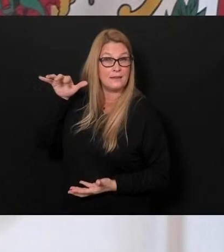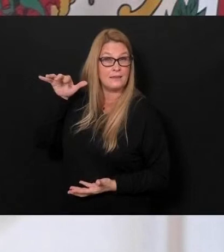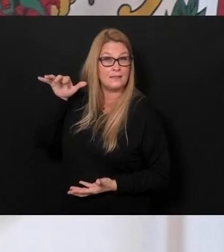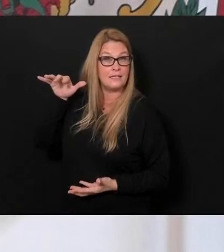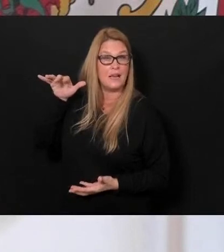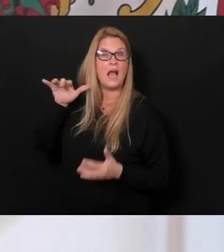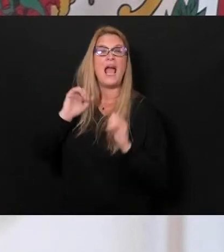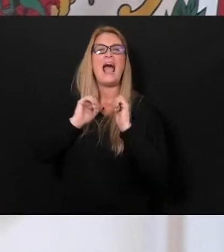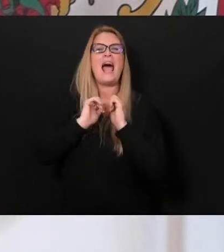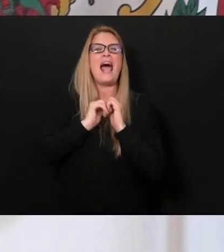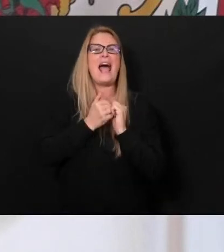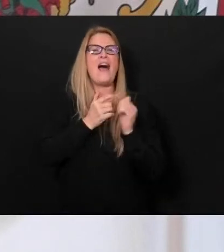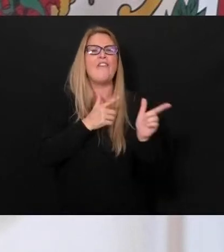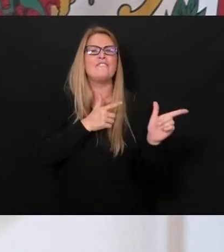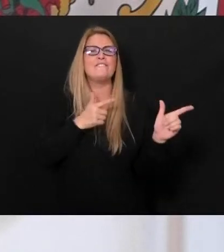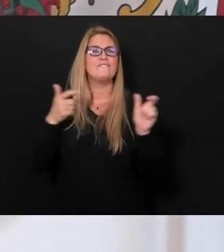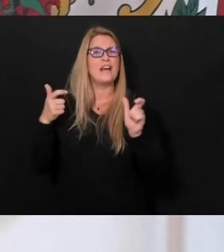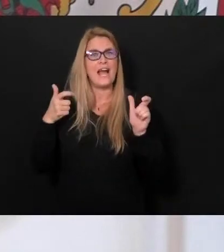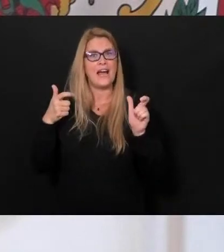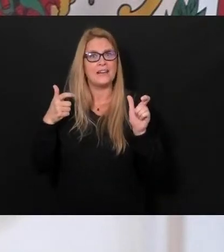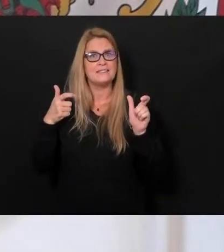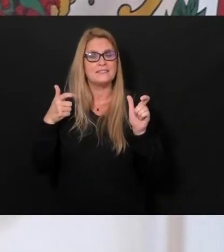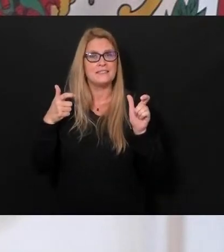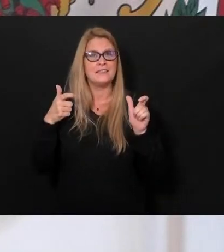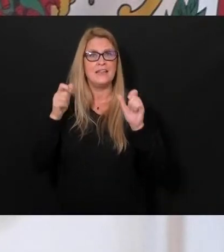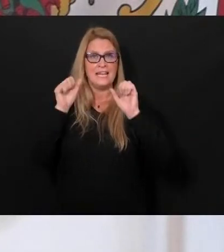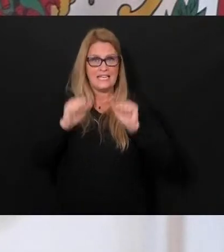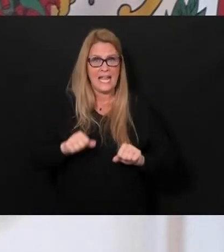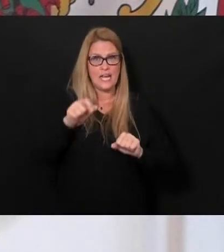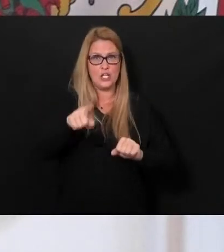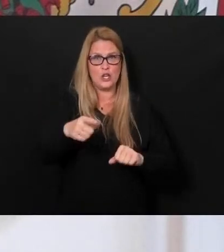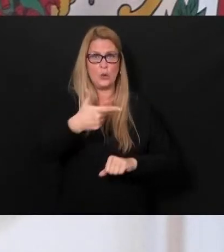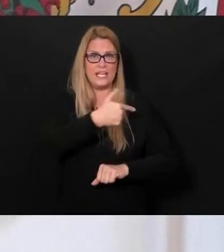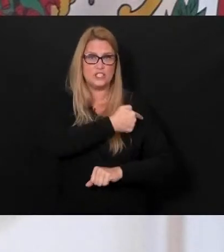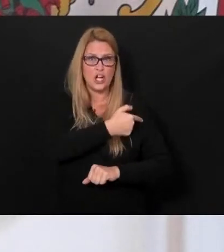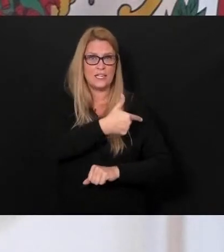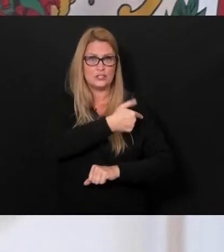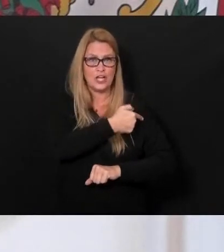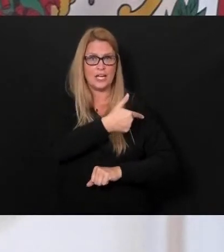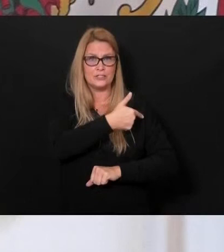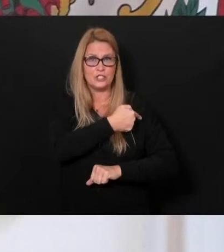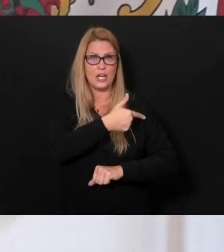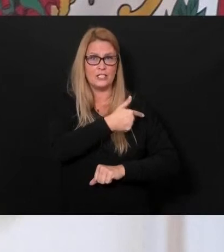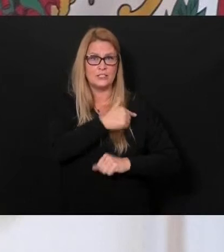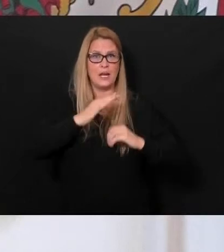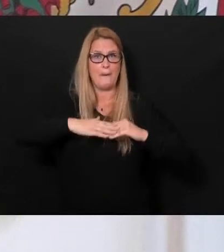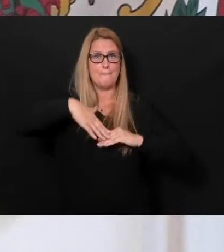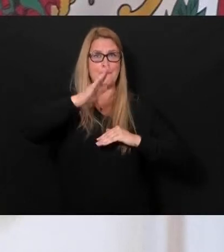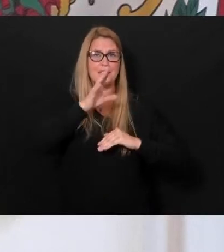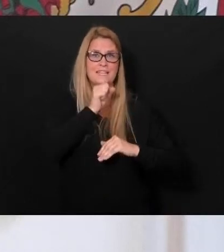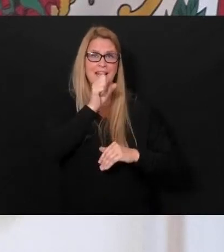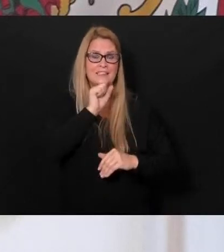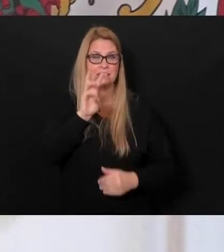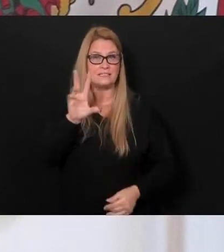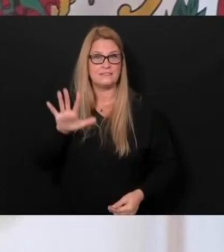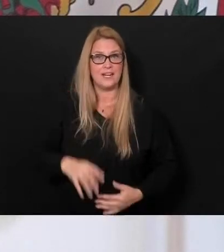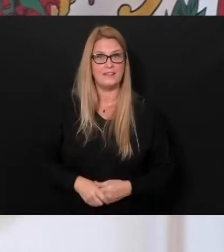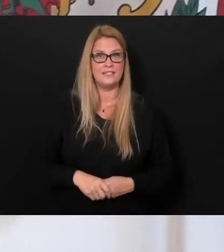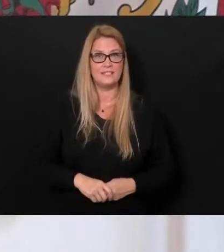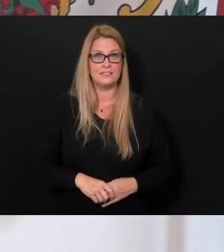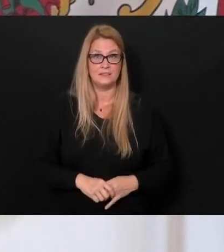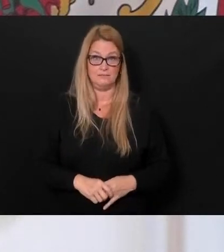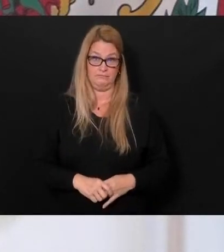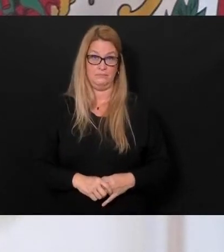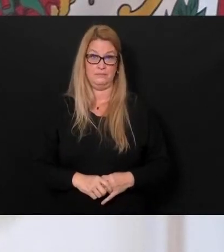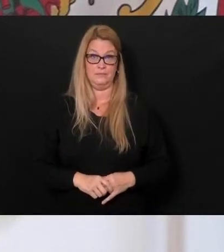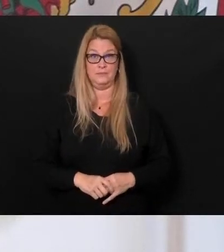how fast you could get shots in every single person above the age of 65. And